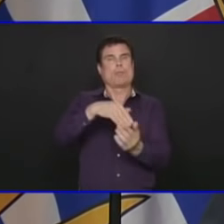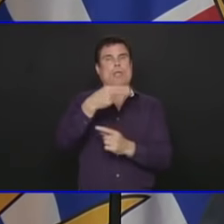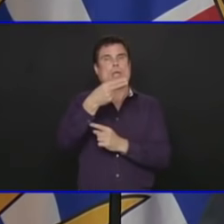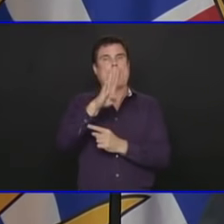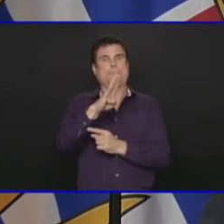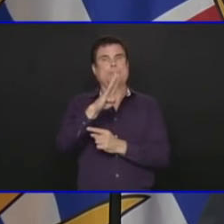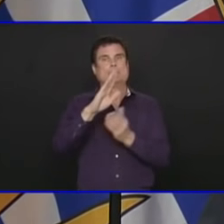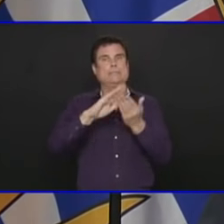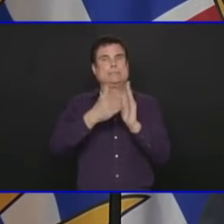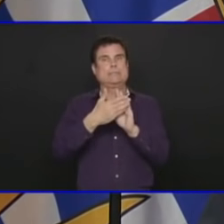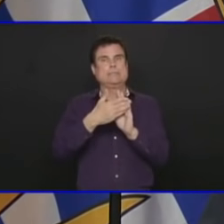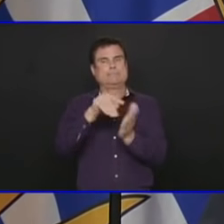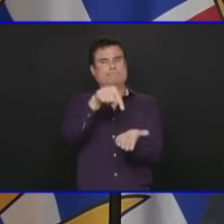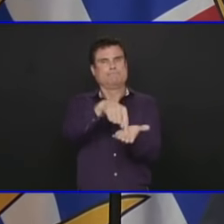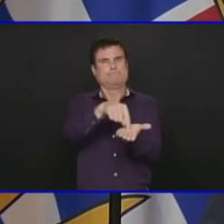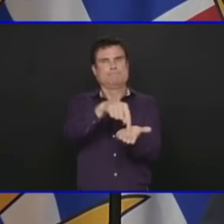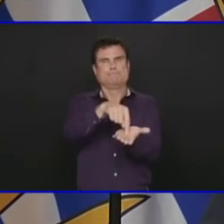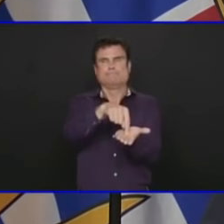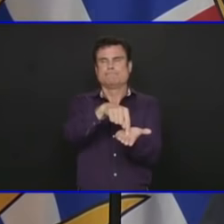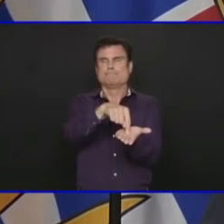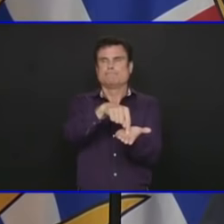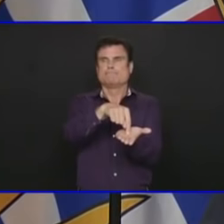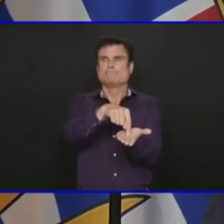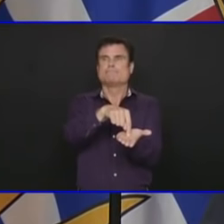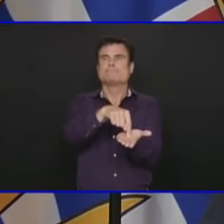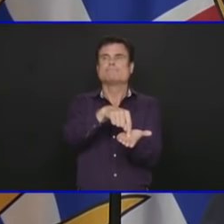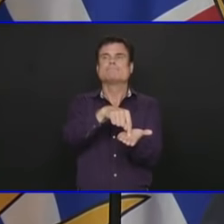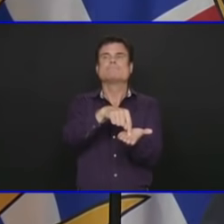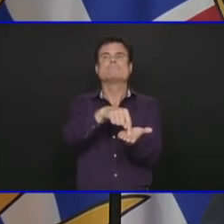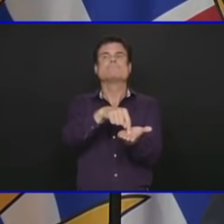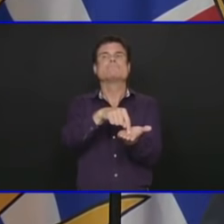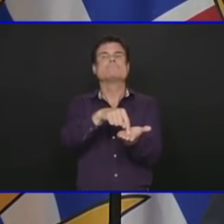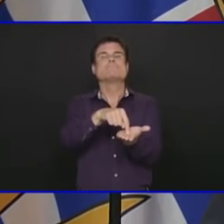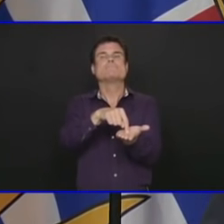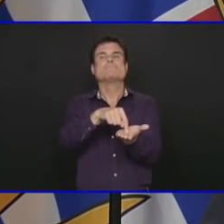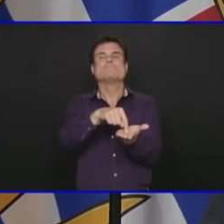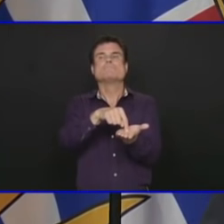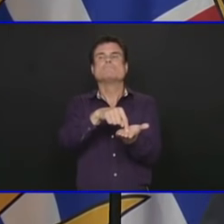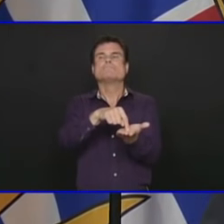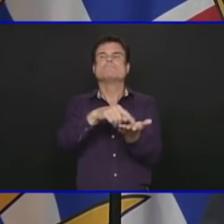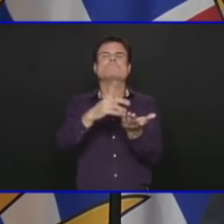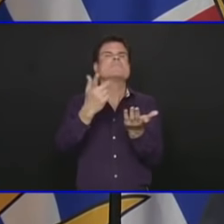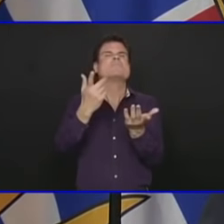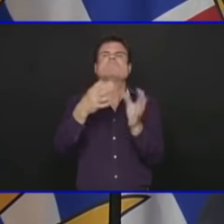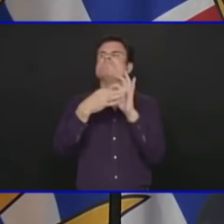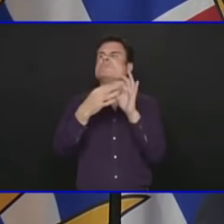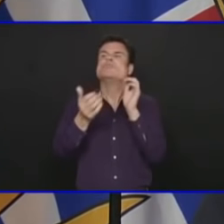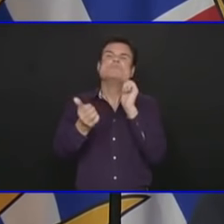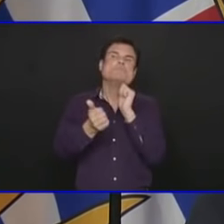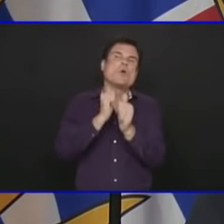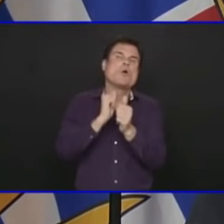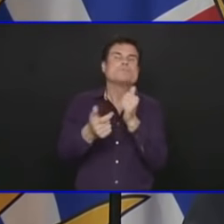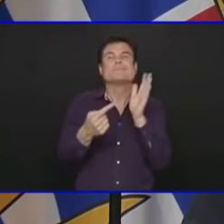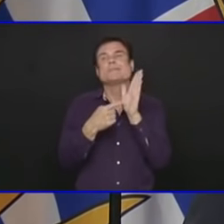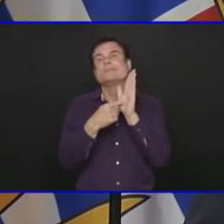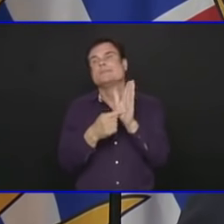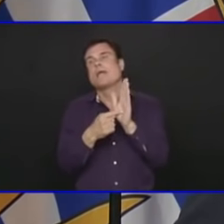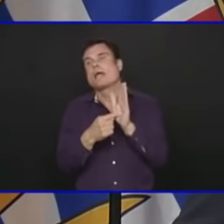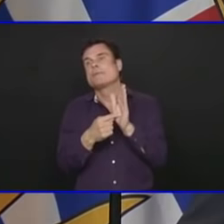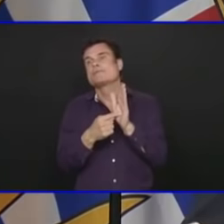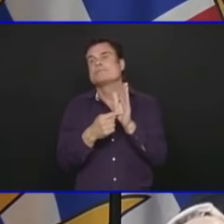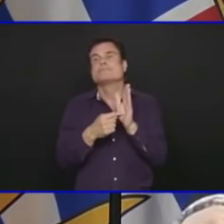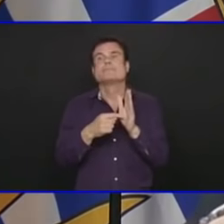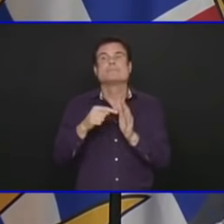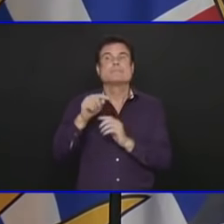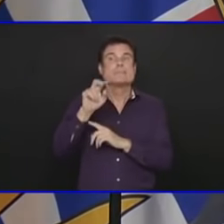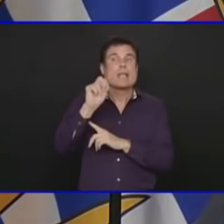you have with that idea about Metro Vancouver playing home this year to complete the NHL season? Yeah, so one of the groups